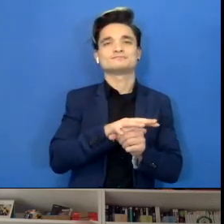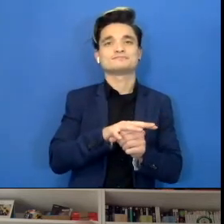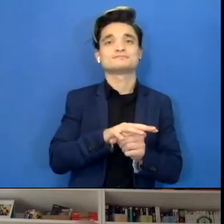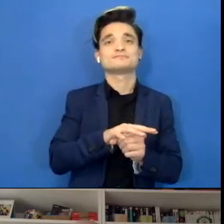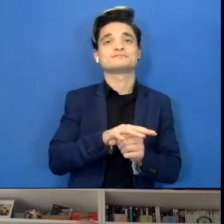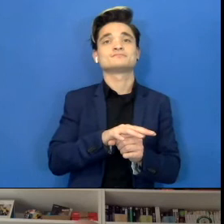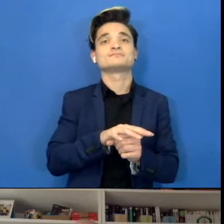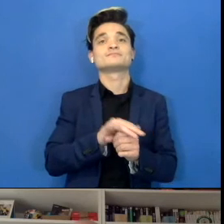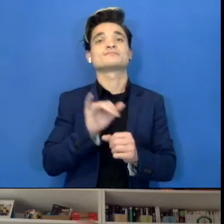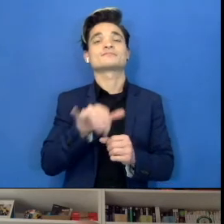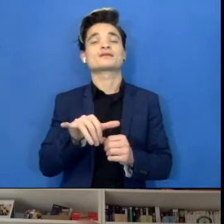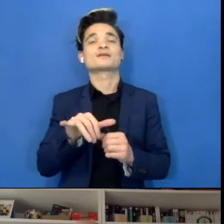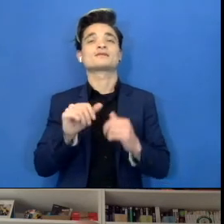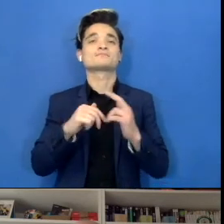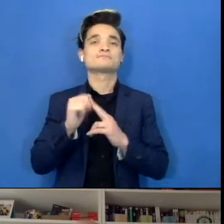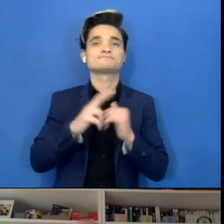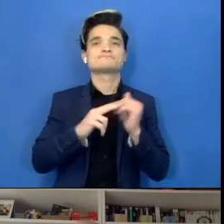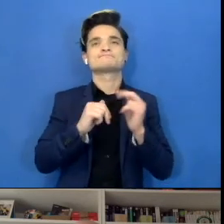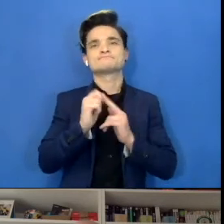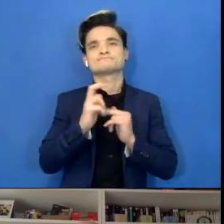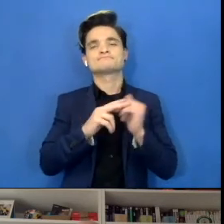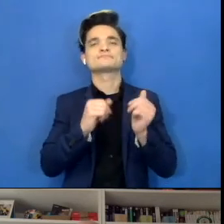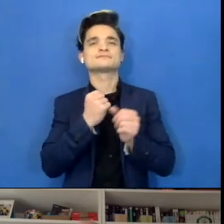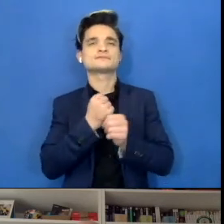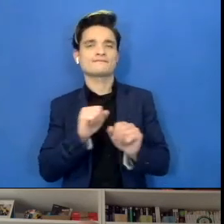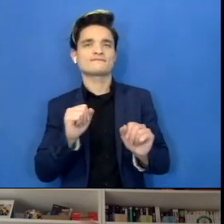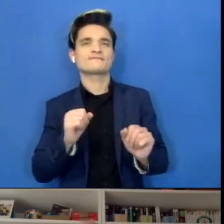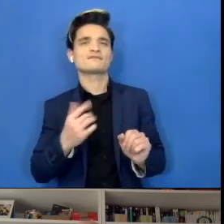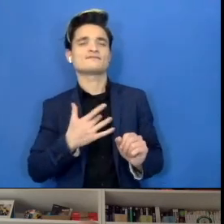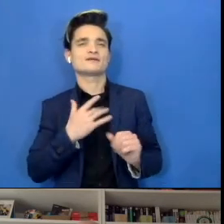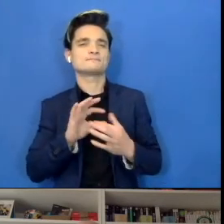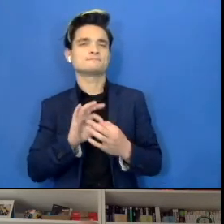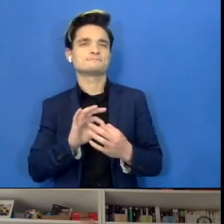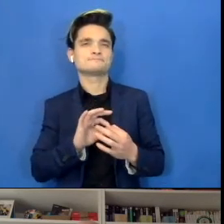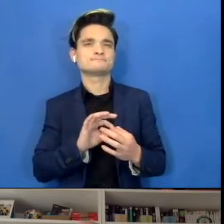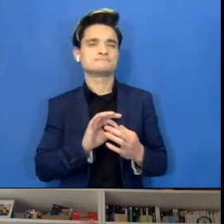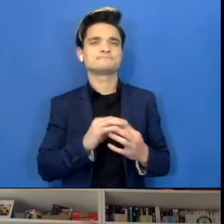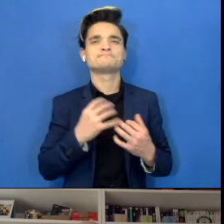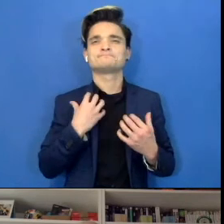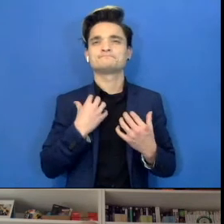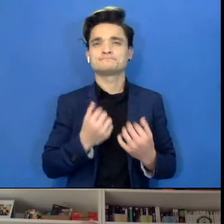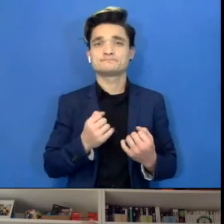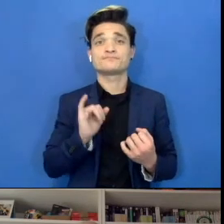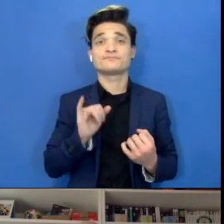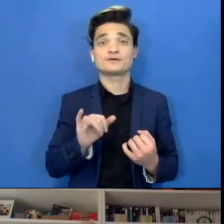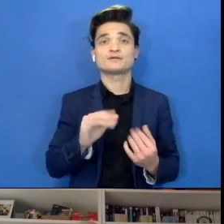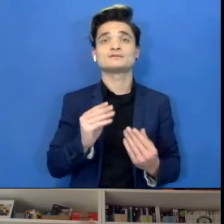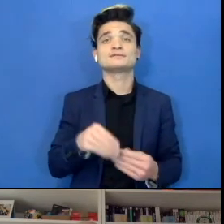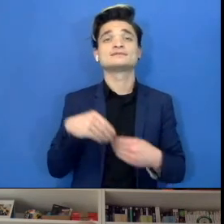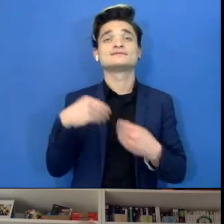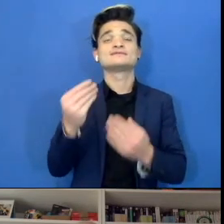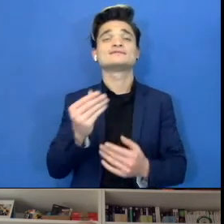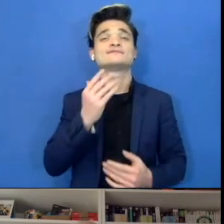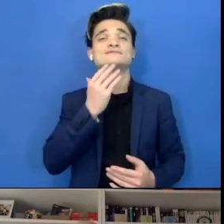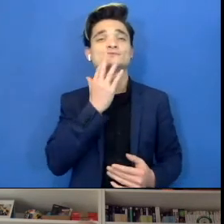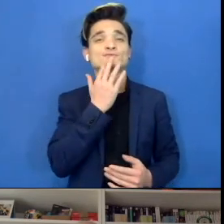is safe. And let's also give it traffic light colors. That is your green zone, right? If you go into